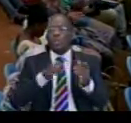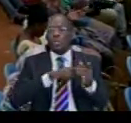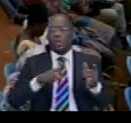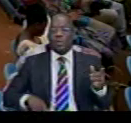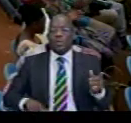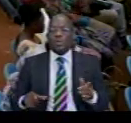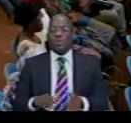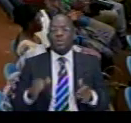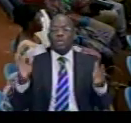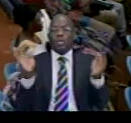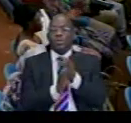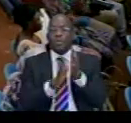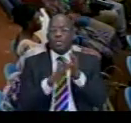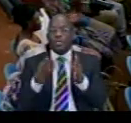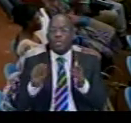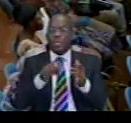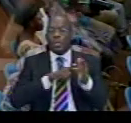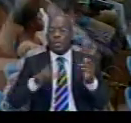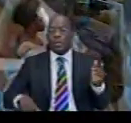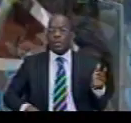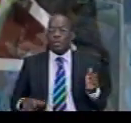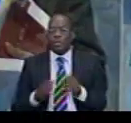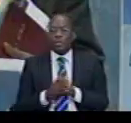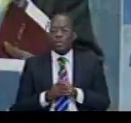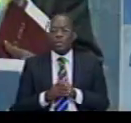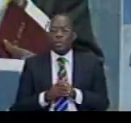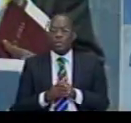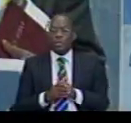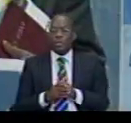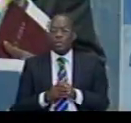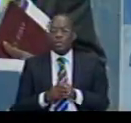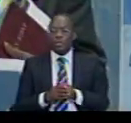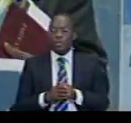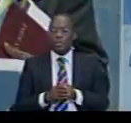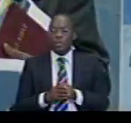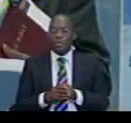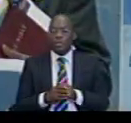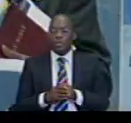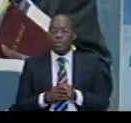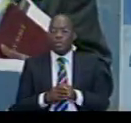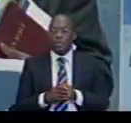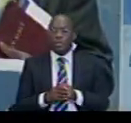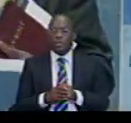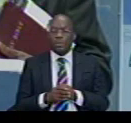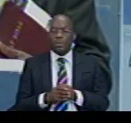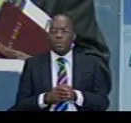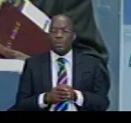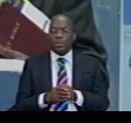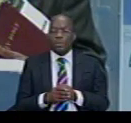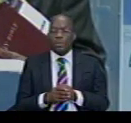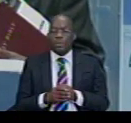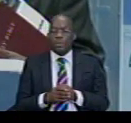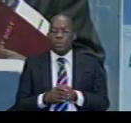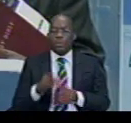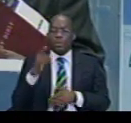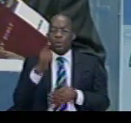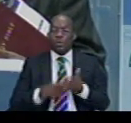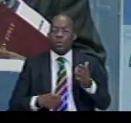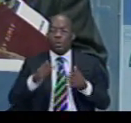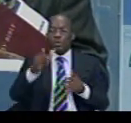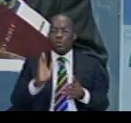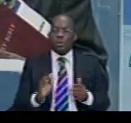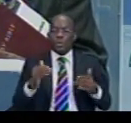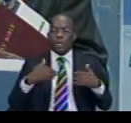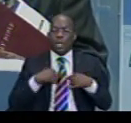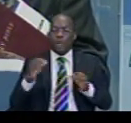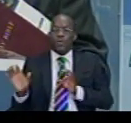Gloire à Dieu. Praise the Lord. Ce que Dieu a fait pour eux, what God has done for them, il